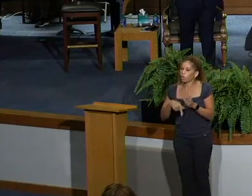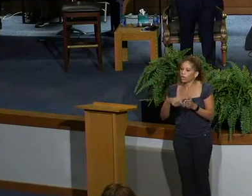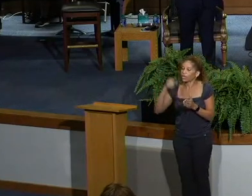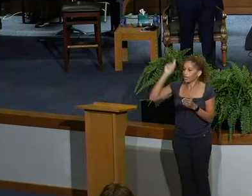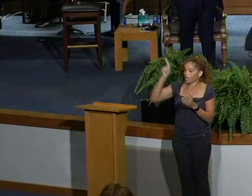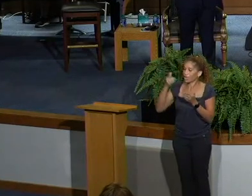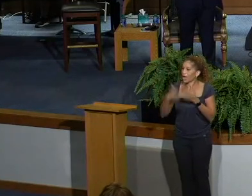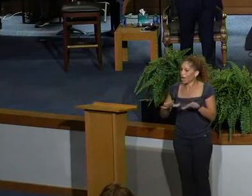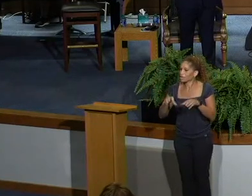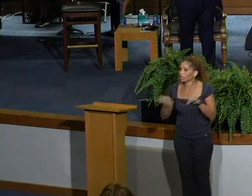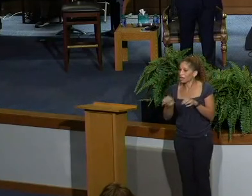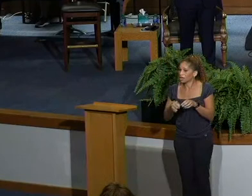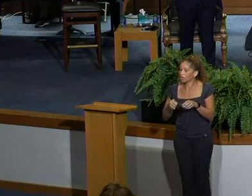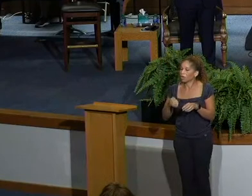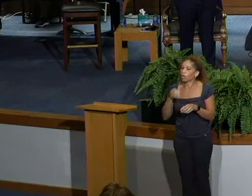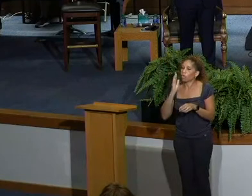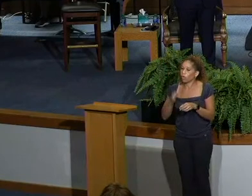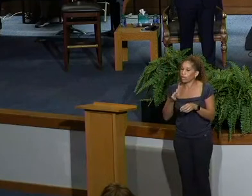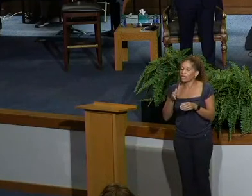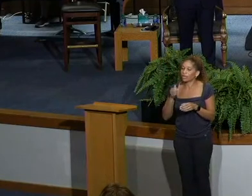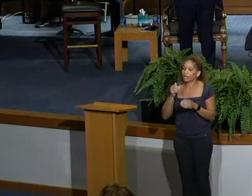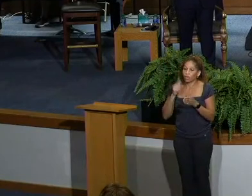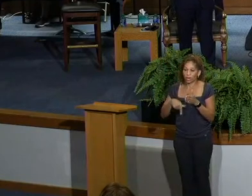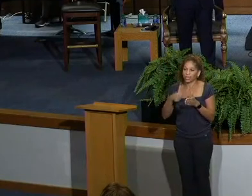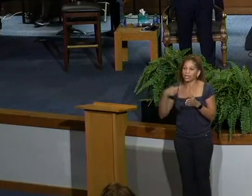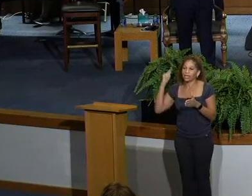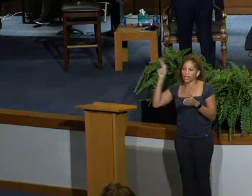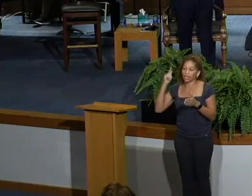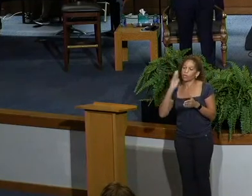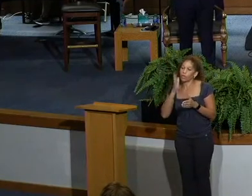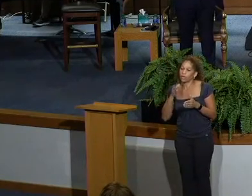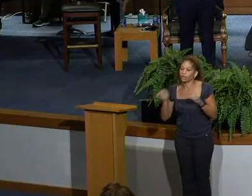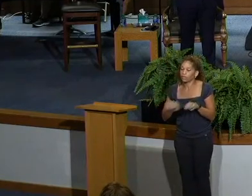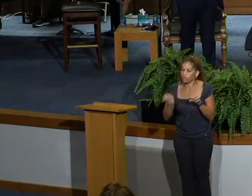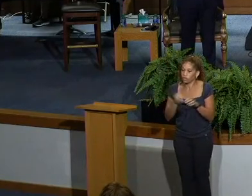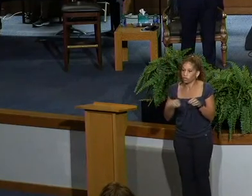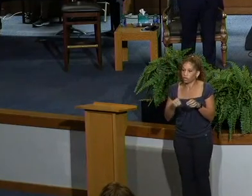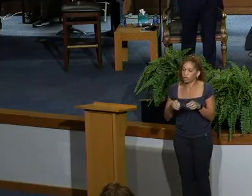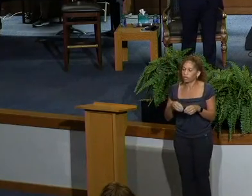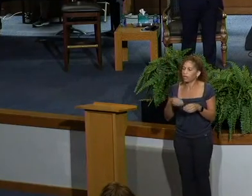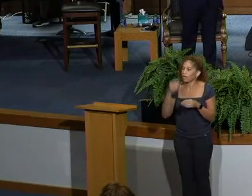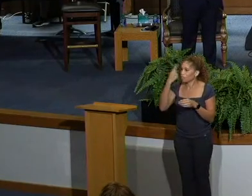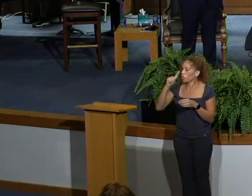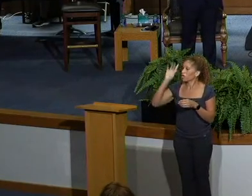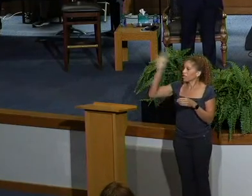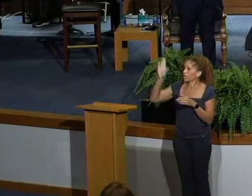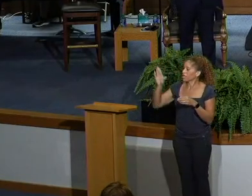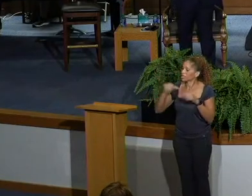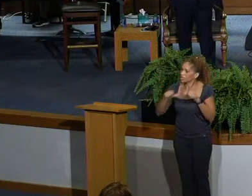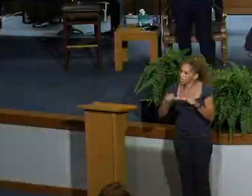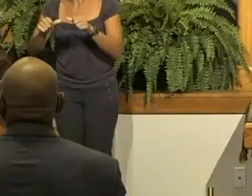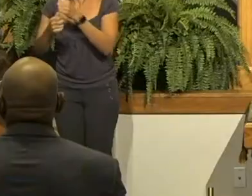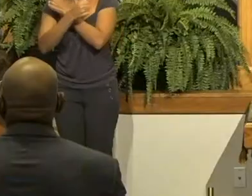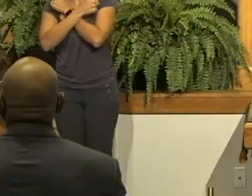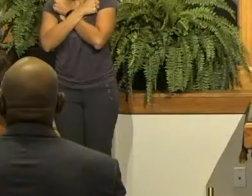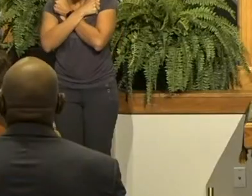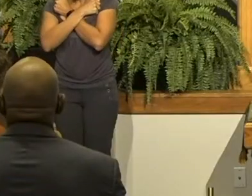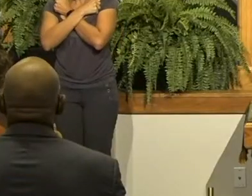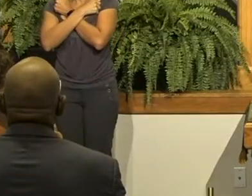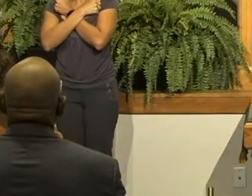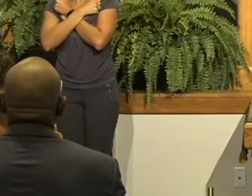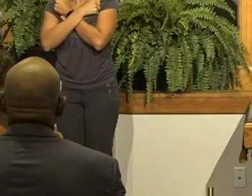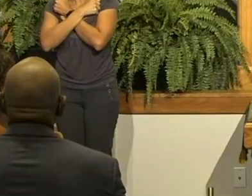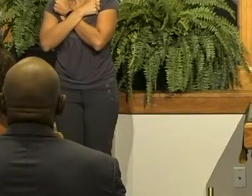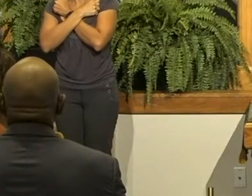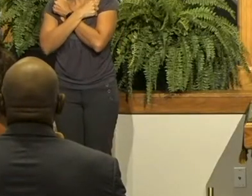Not just for who he is, but for who he has been. For his faithfulness, for his steadfast love, for his unyielding mercy